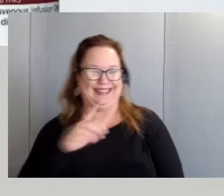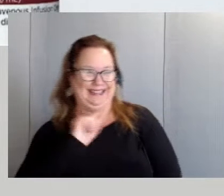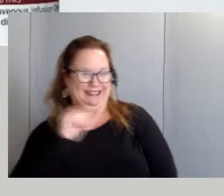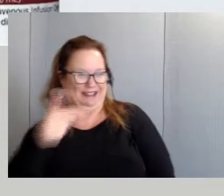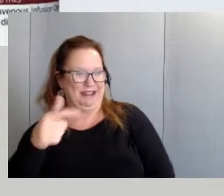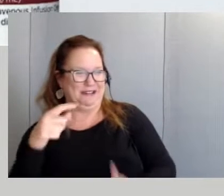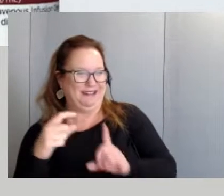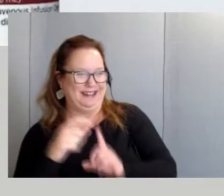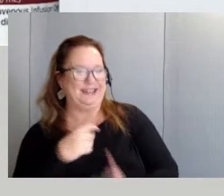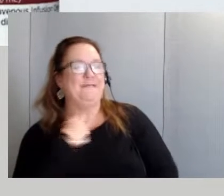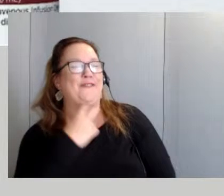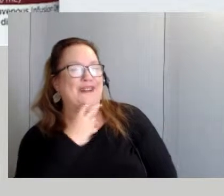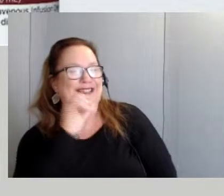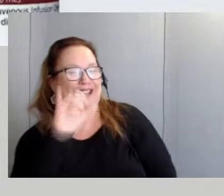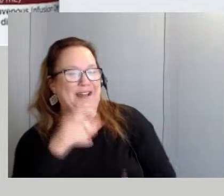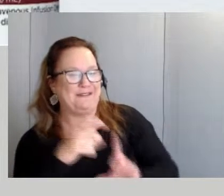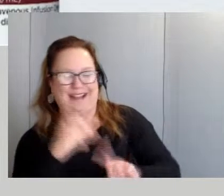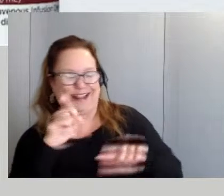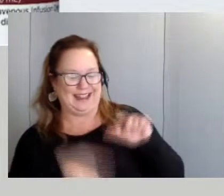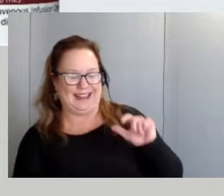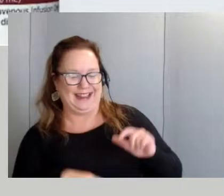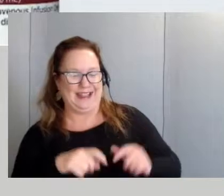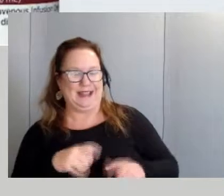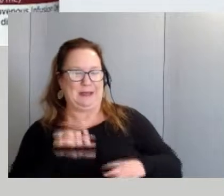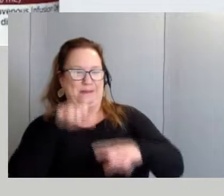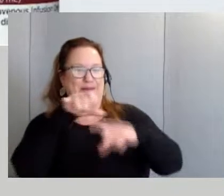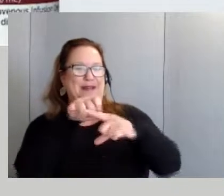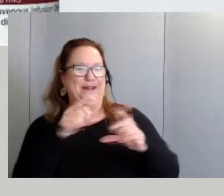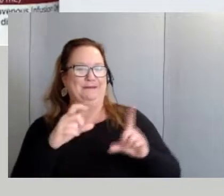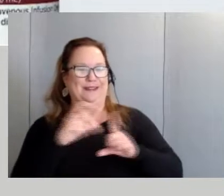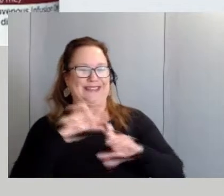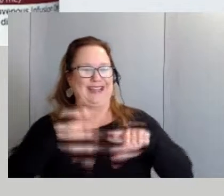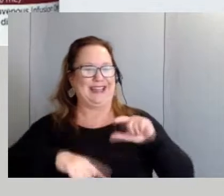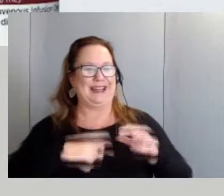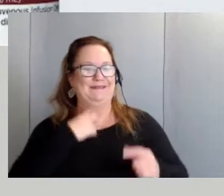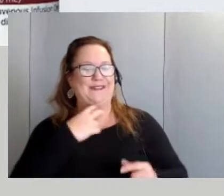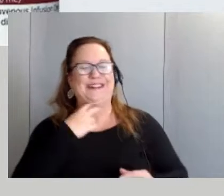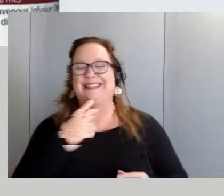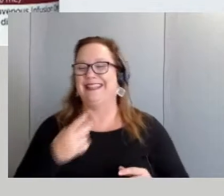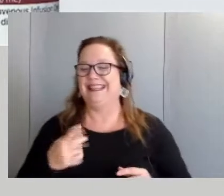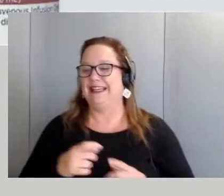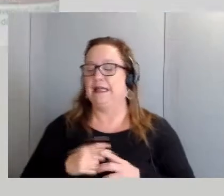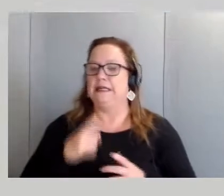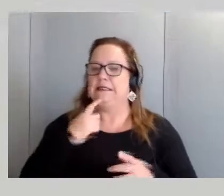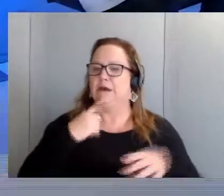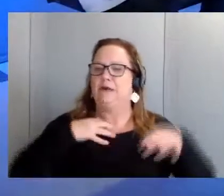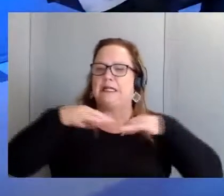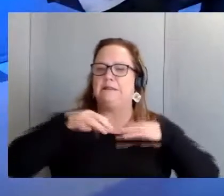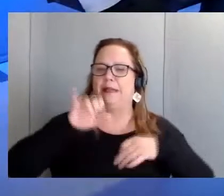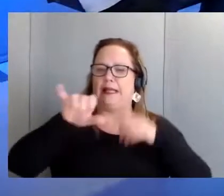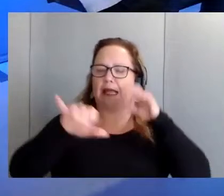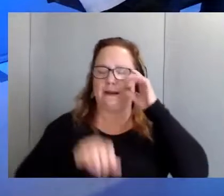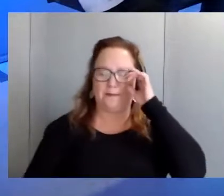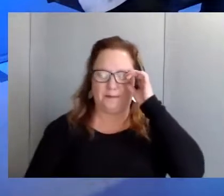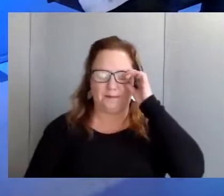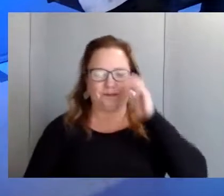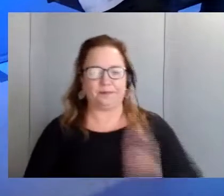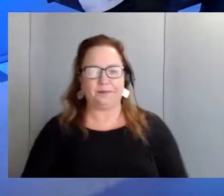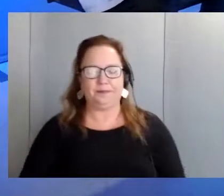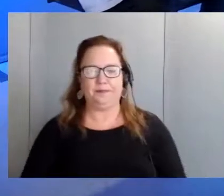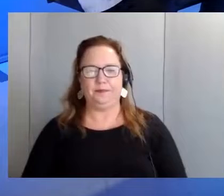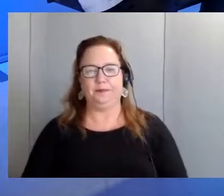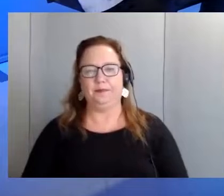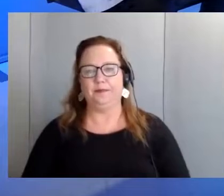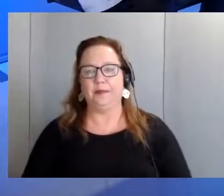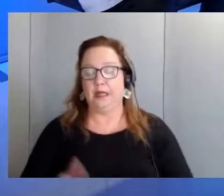your job today for sure, pronouncing the big words. So tell us a little bit about what it is and how it's helping. Yeah, so this is a